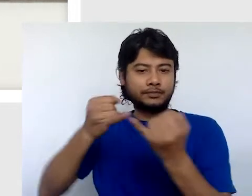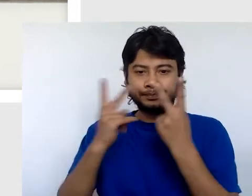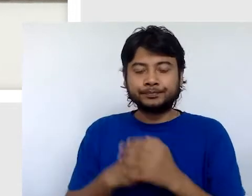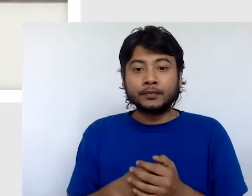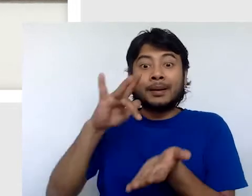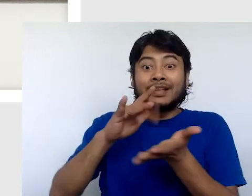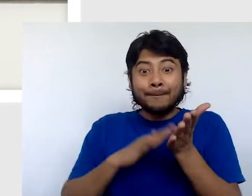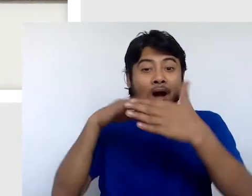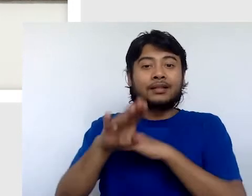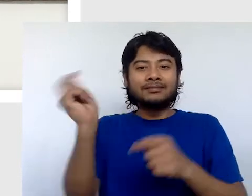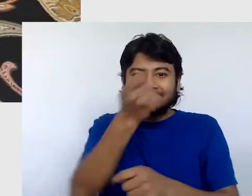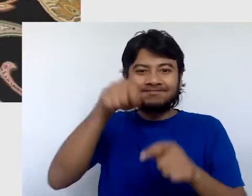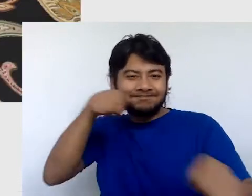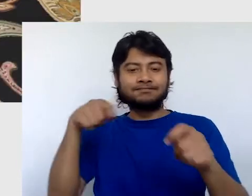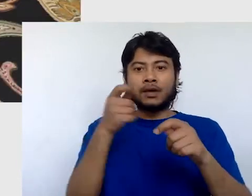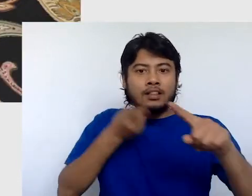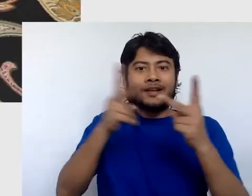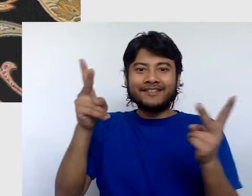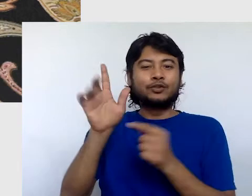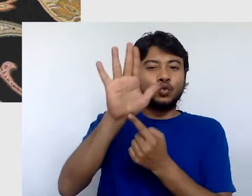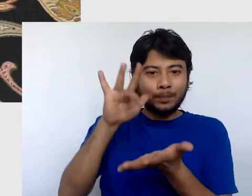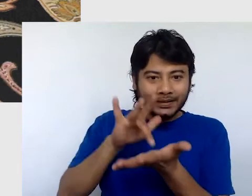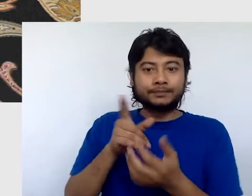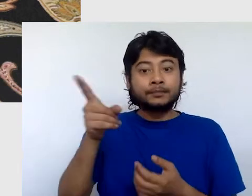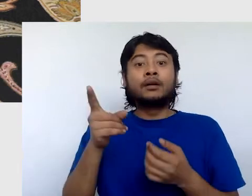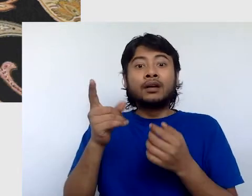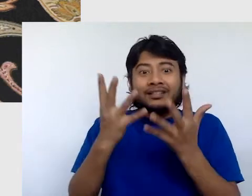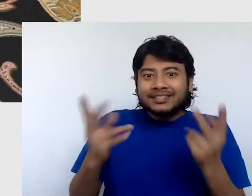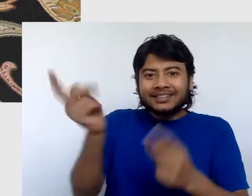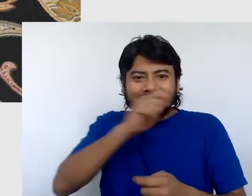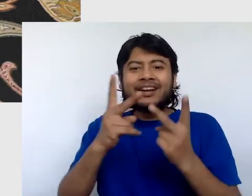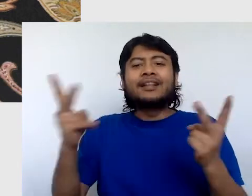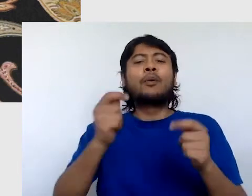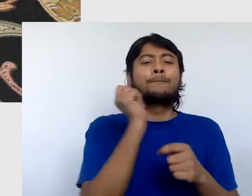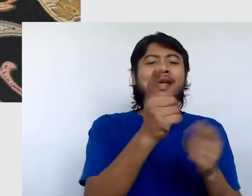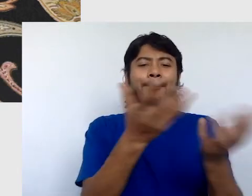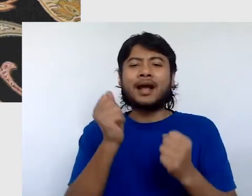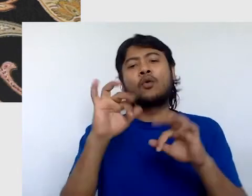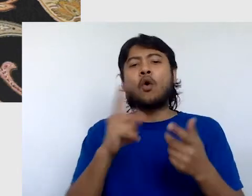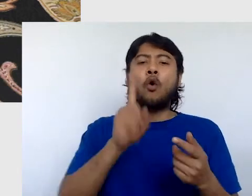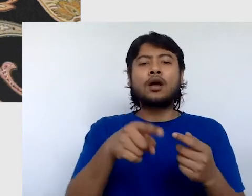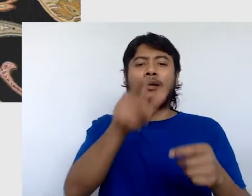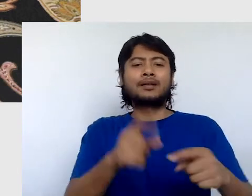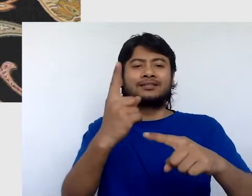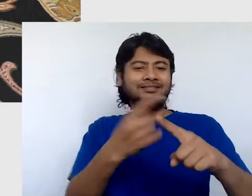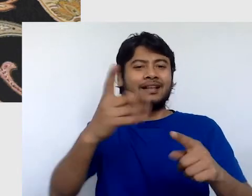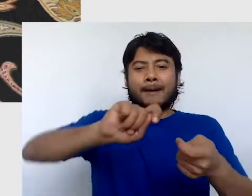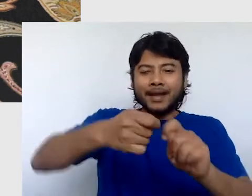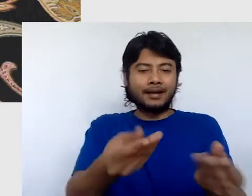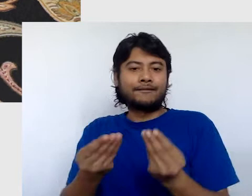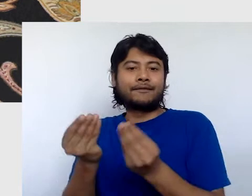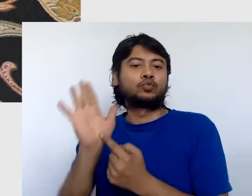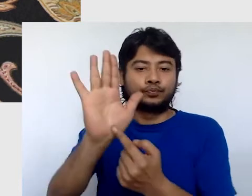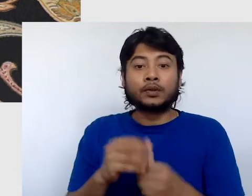to 1880. While most of the weapons in the Mehrangar Armory were purchased or